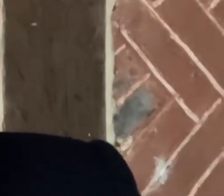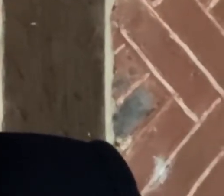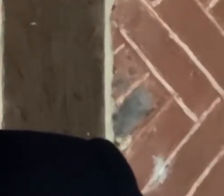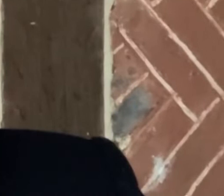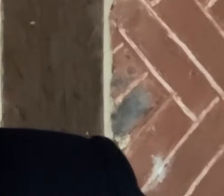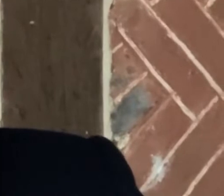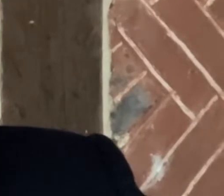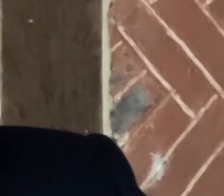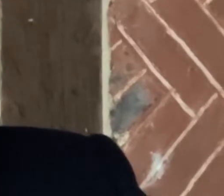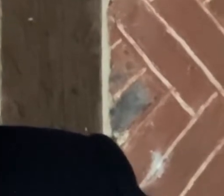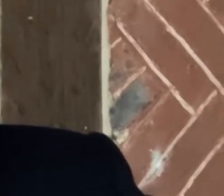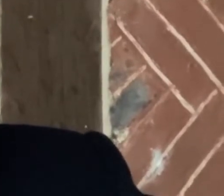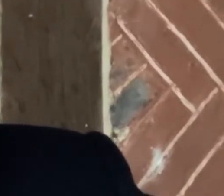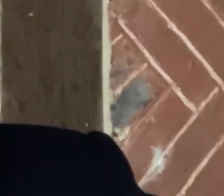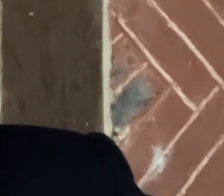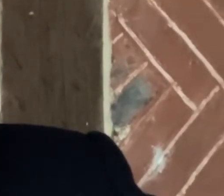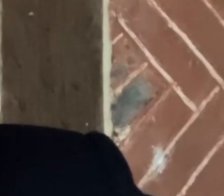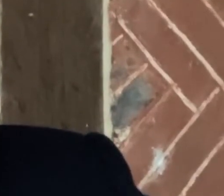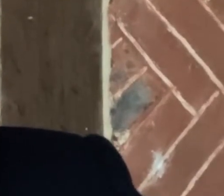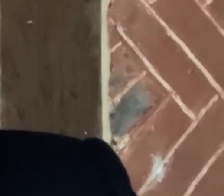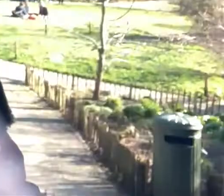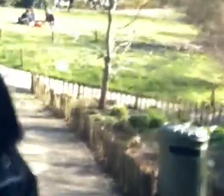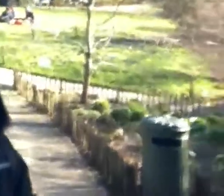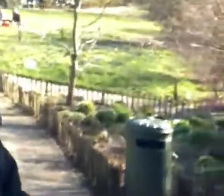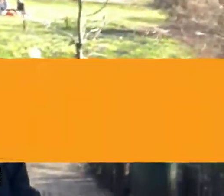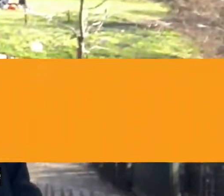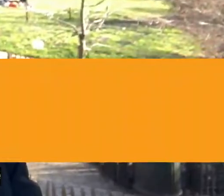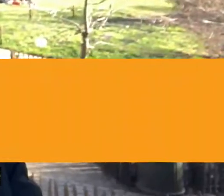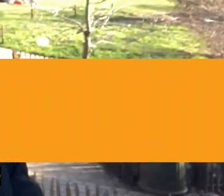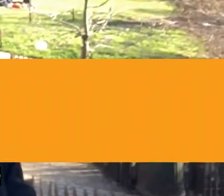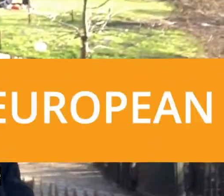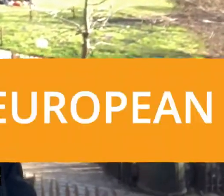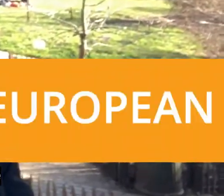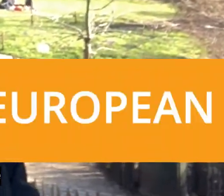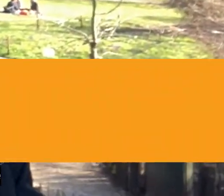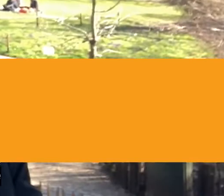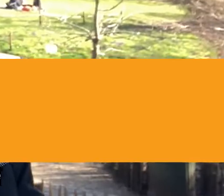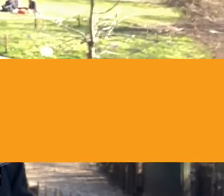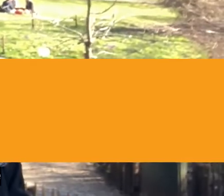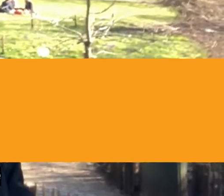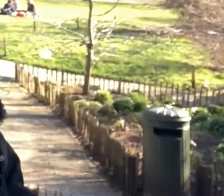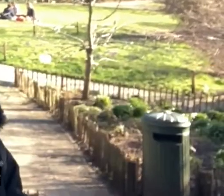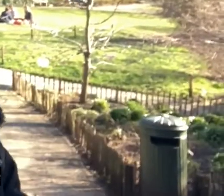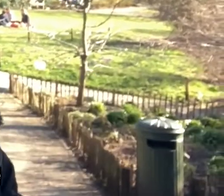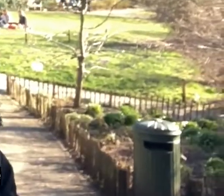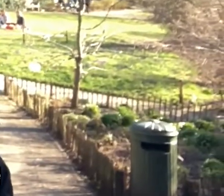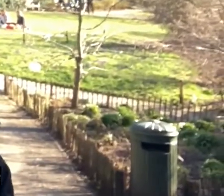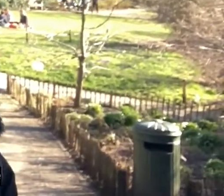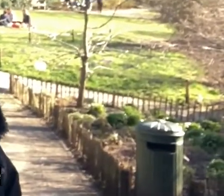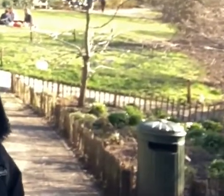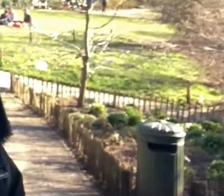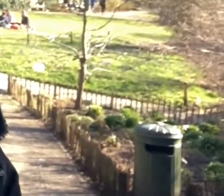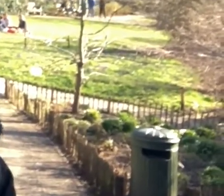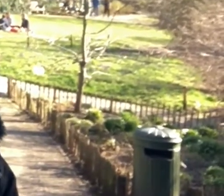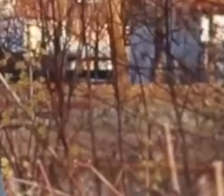live in Europe or overseas, we'll look after your interests. We're supporting British and European businesses, working together to overcome